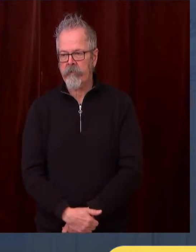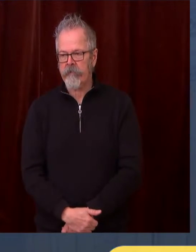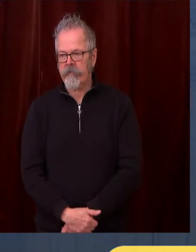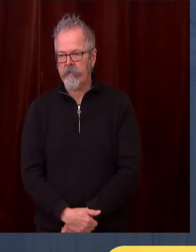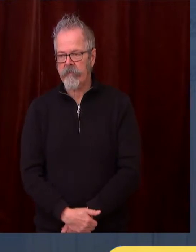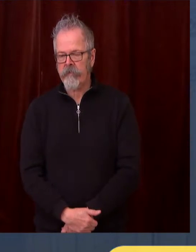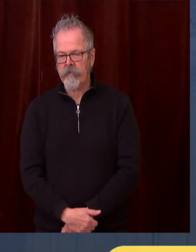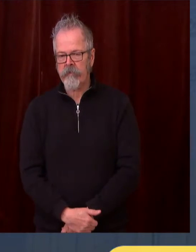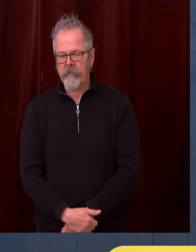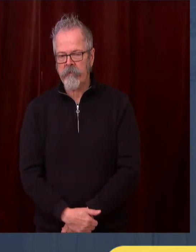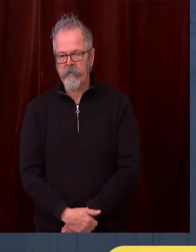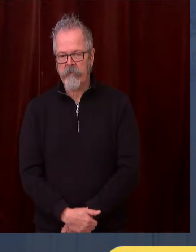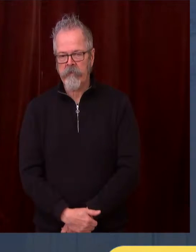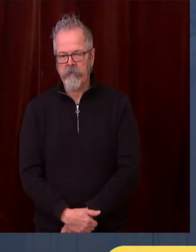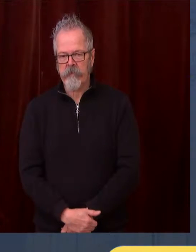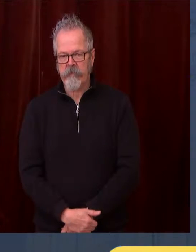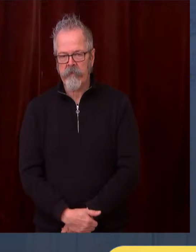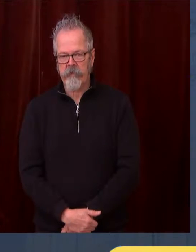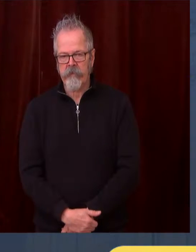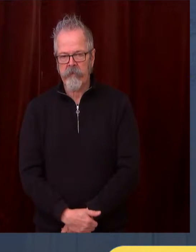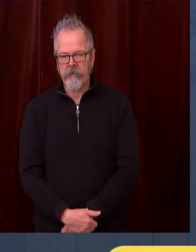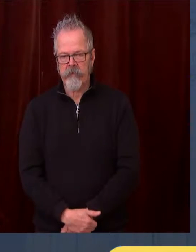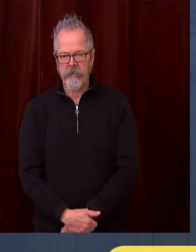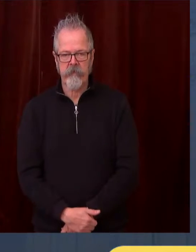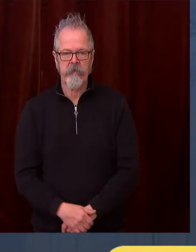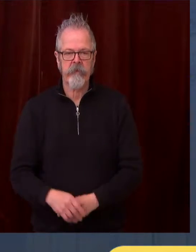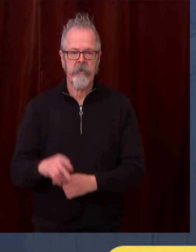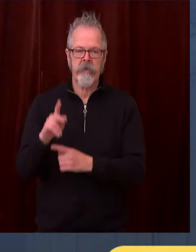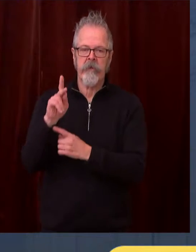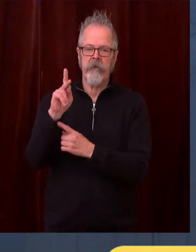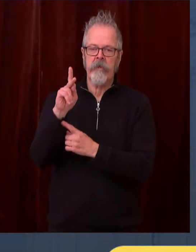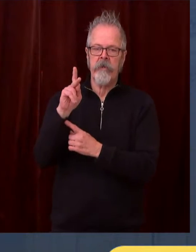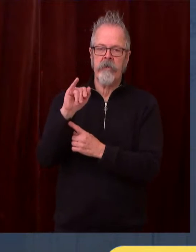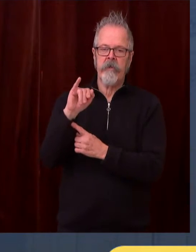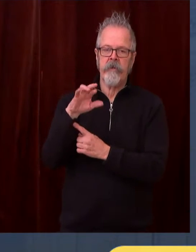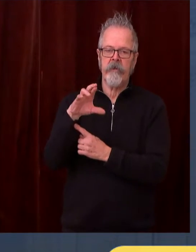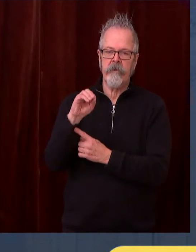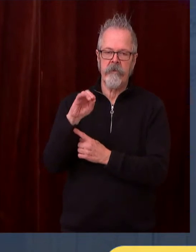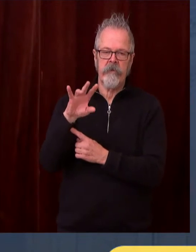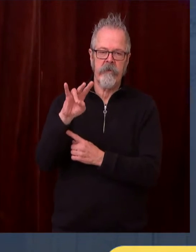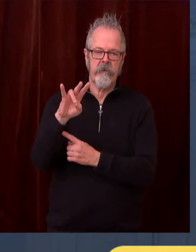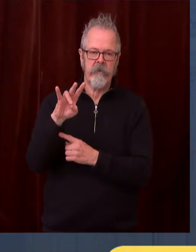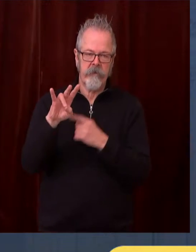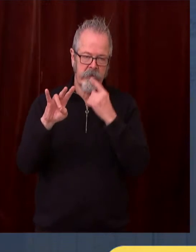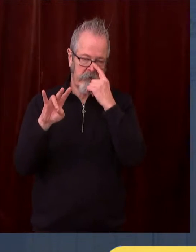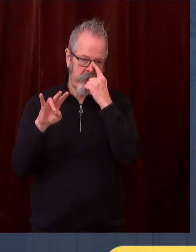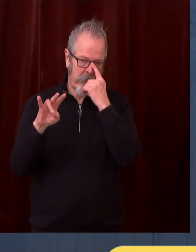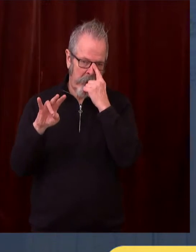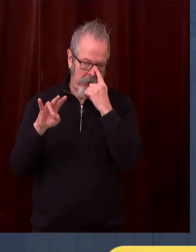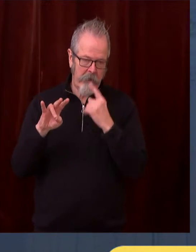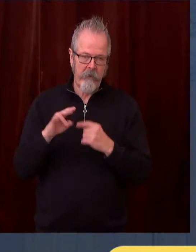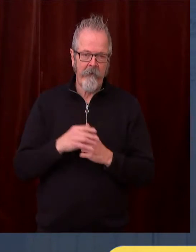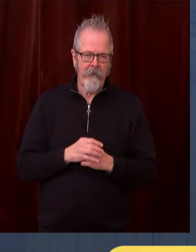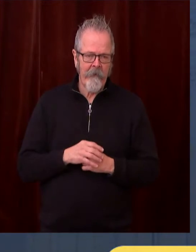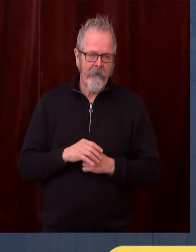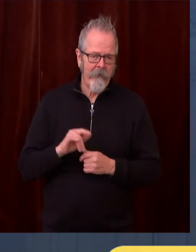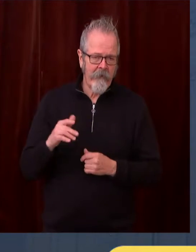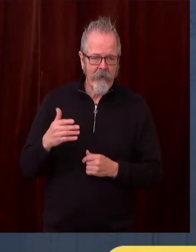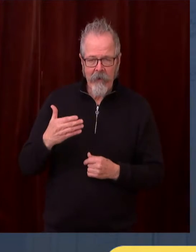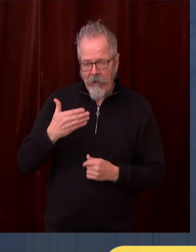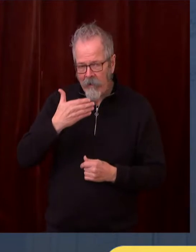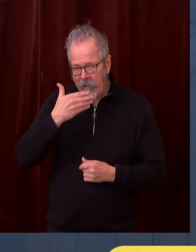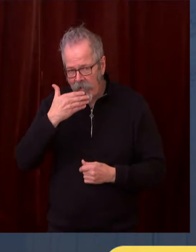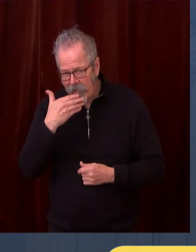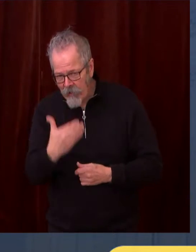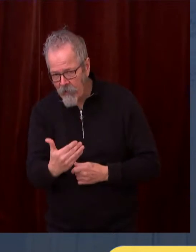Deborah Horn with Cairo 7. Go ahead, Deborah. Thank you, and thank you to all of the participants.